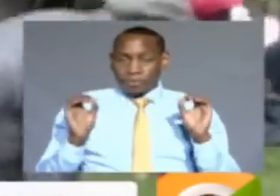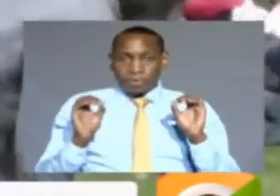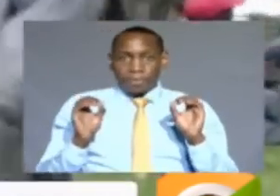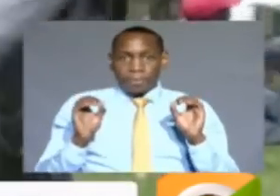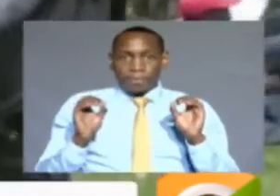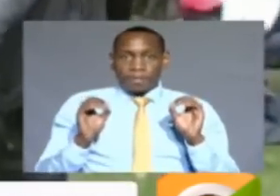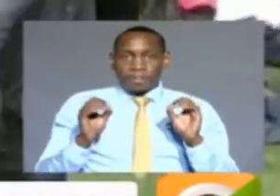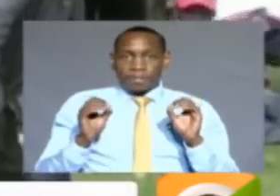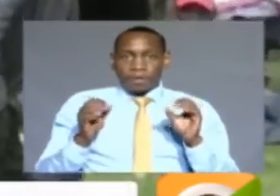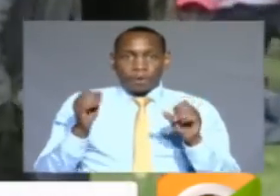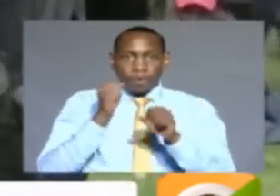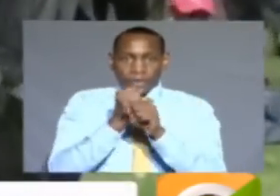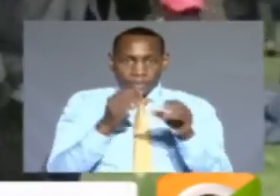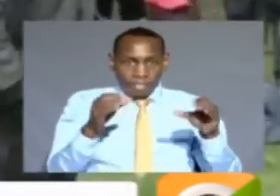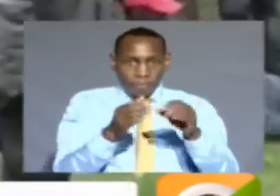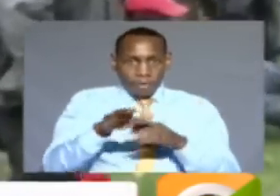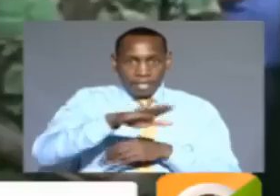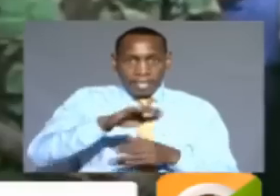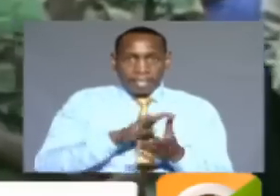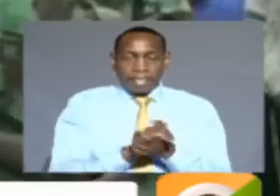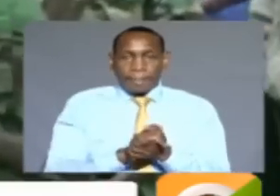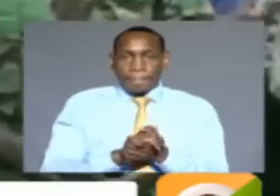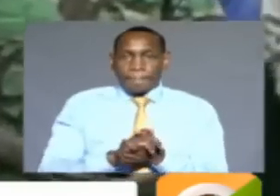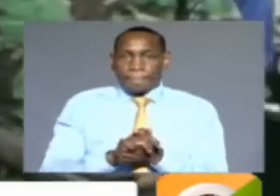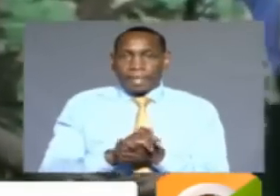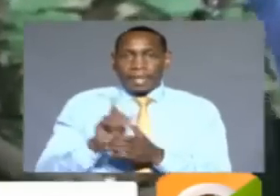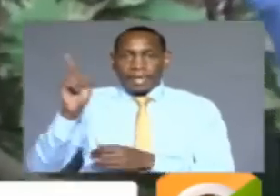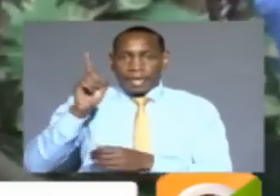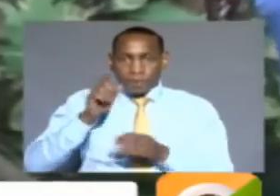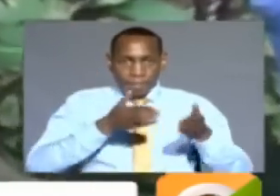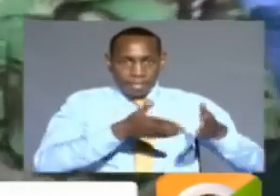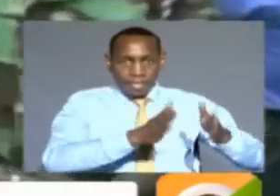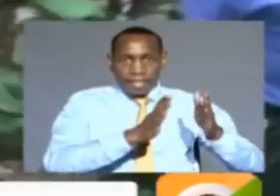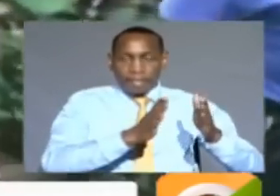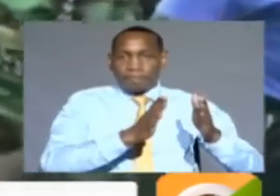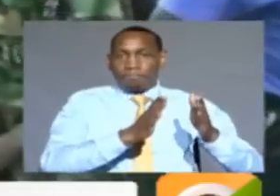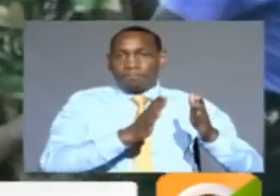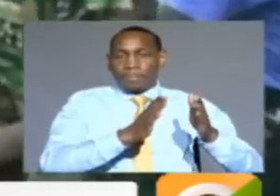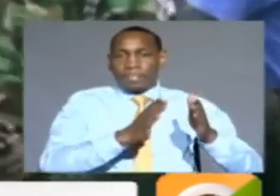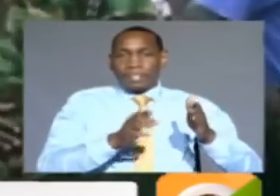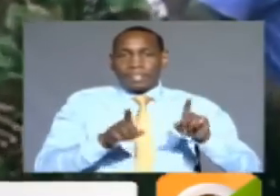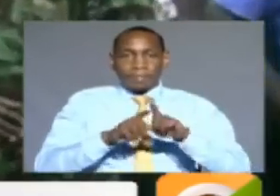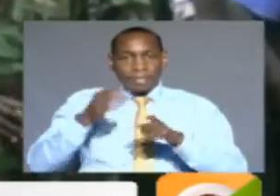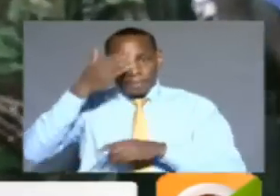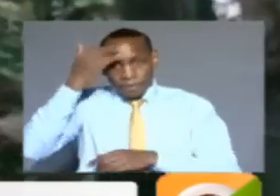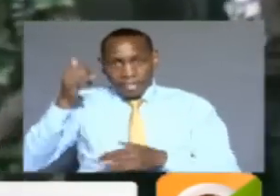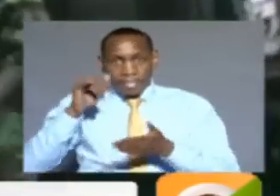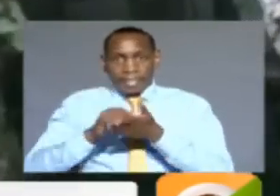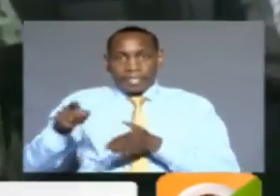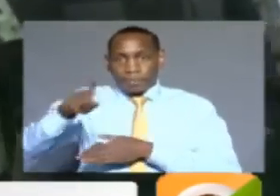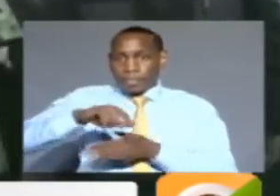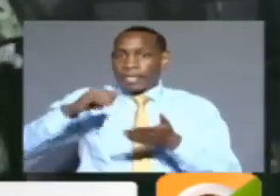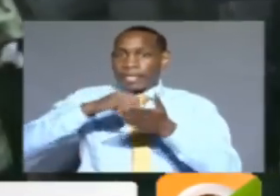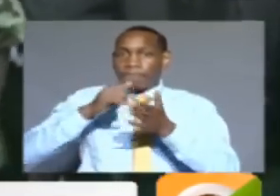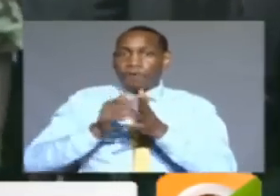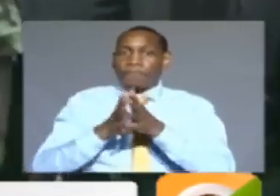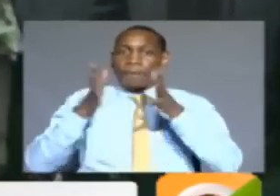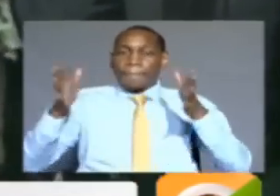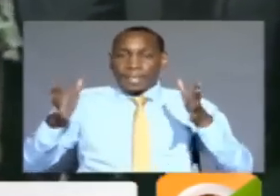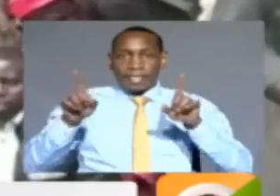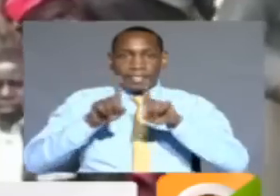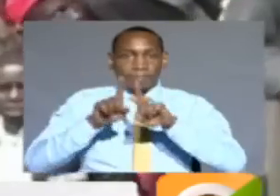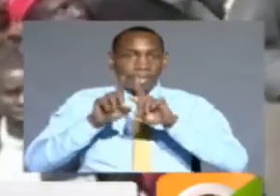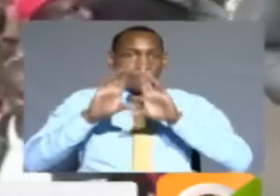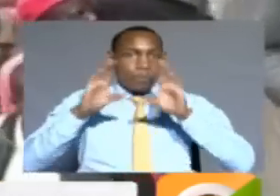operating in small spaces like Luthuli Avenue and forget that we are part of a very complex and